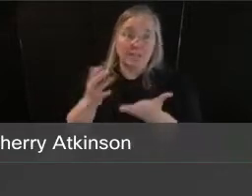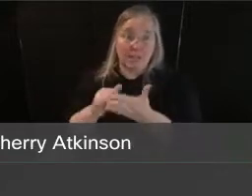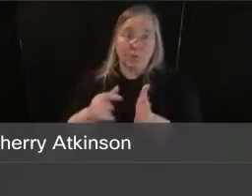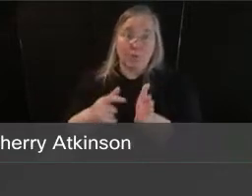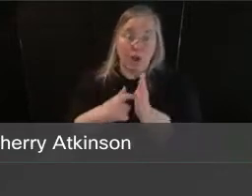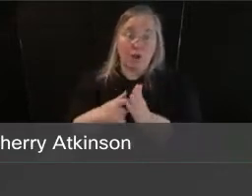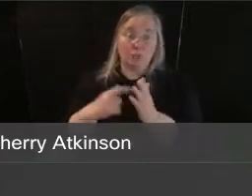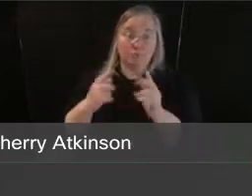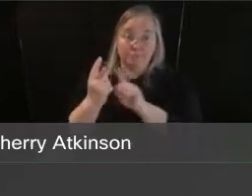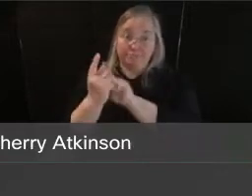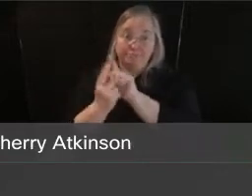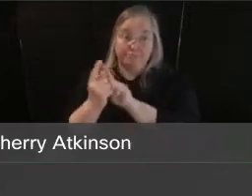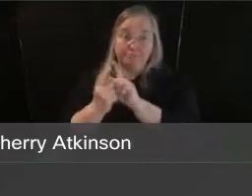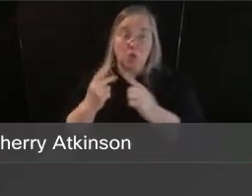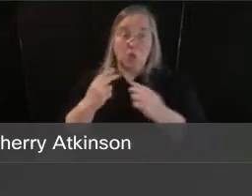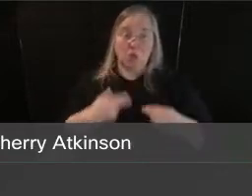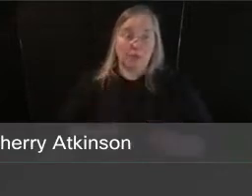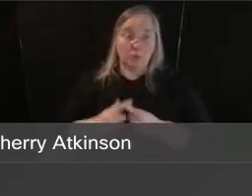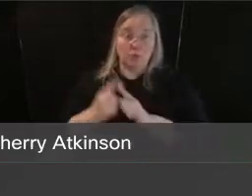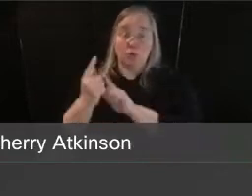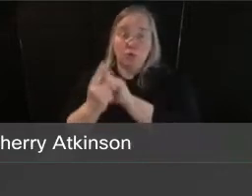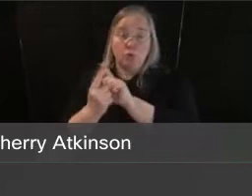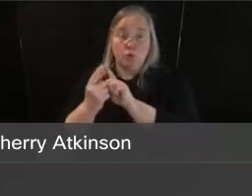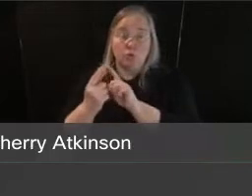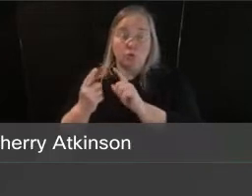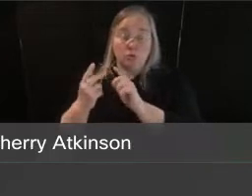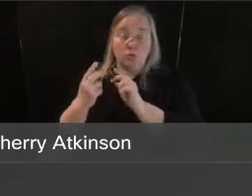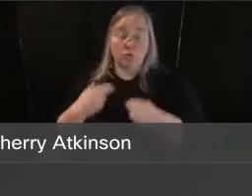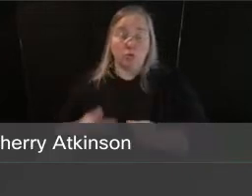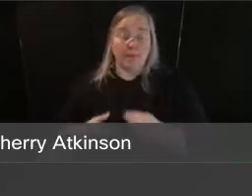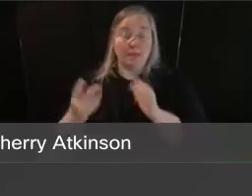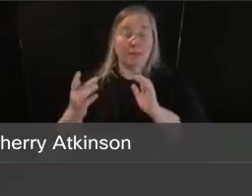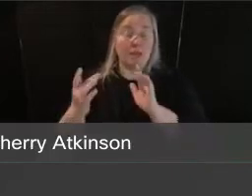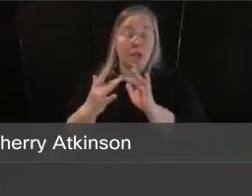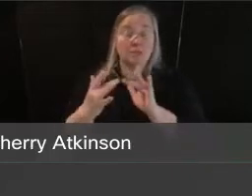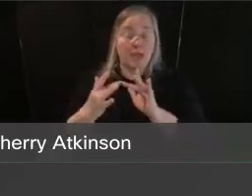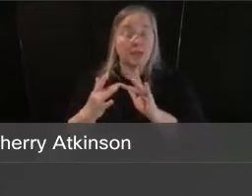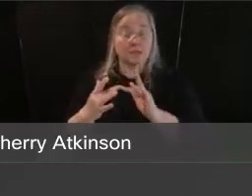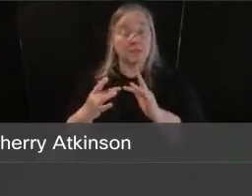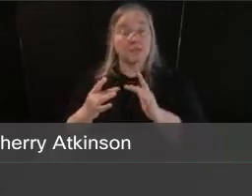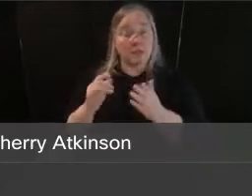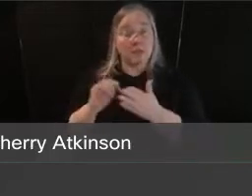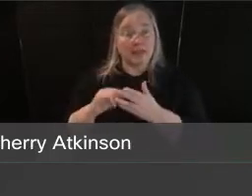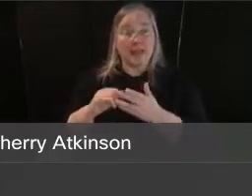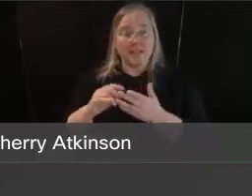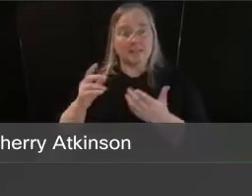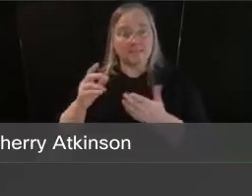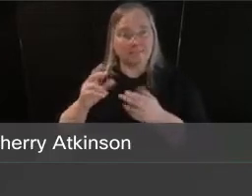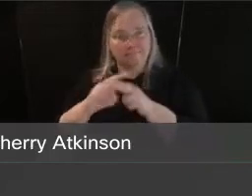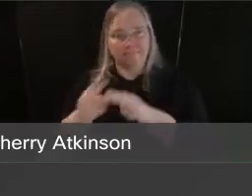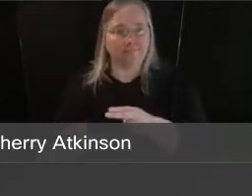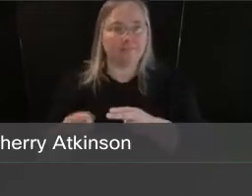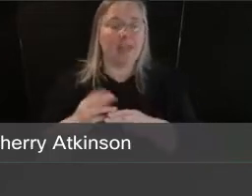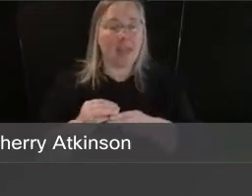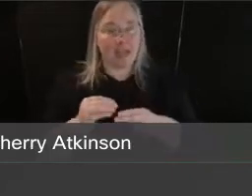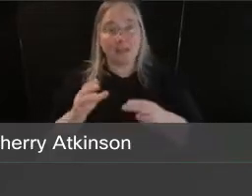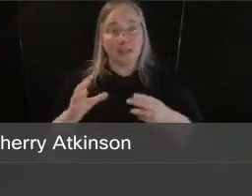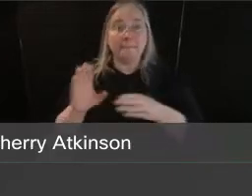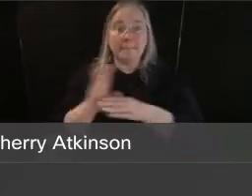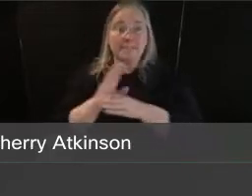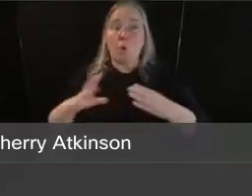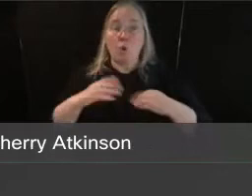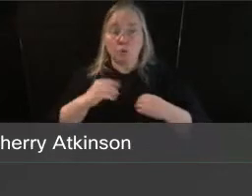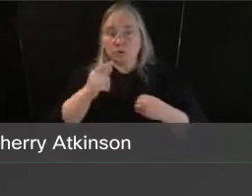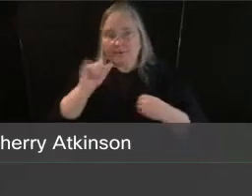suffered tremendously, as well as those business owners who own those businesses have also suffered tremendously. But